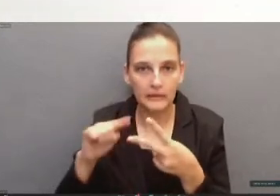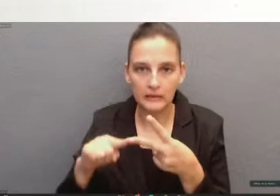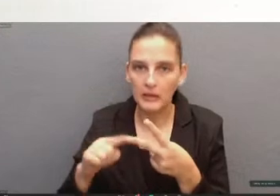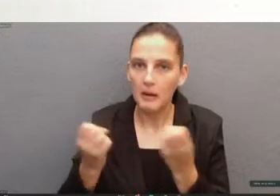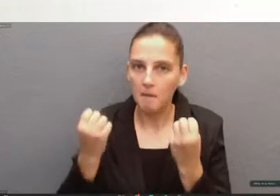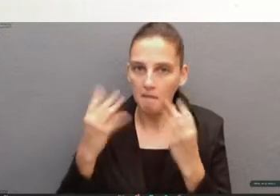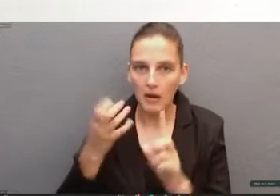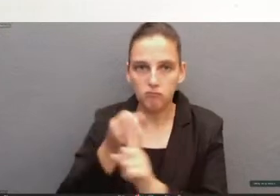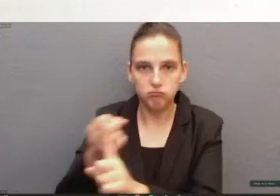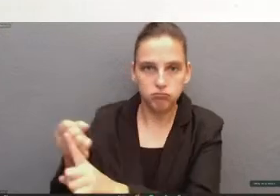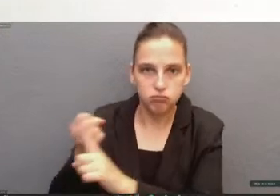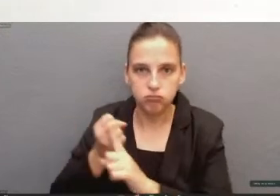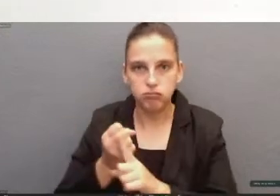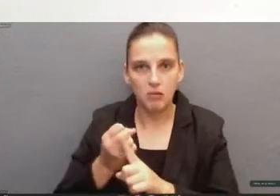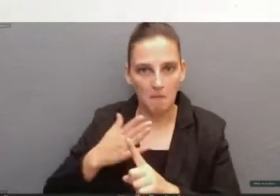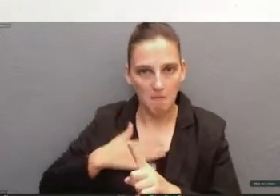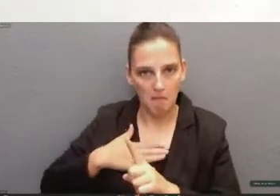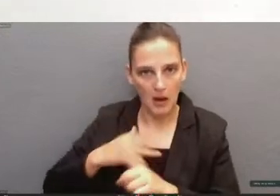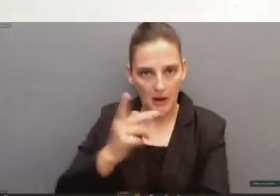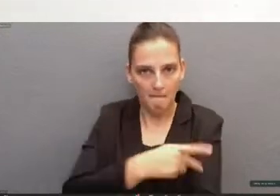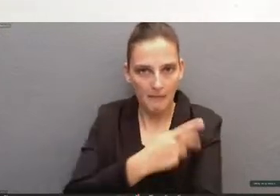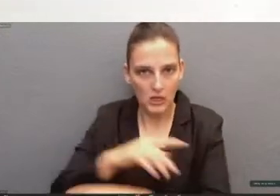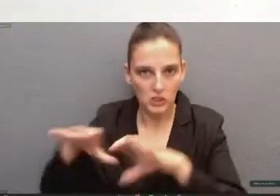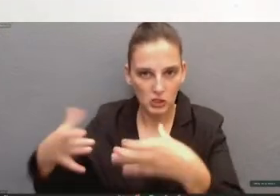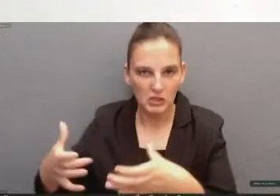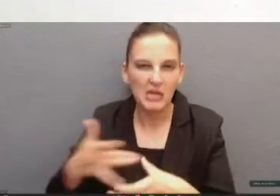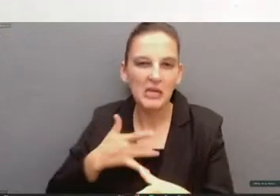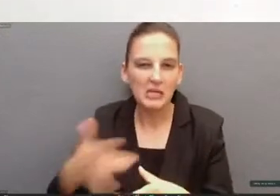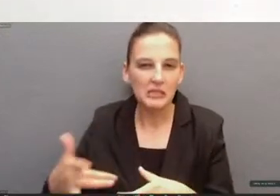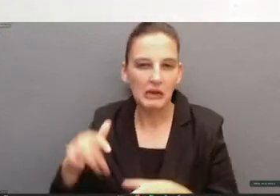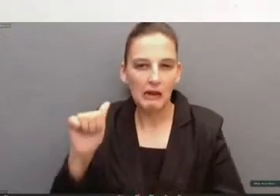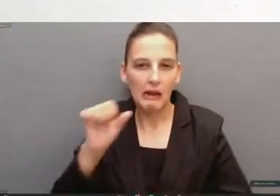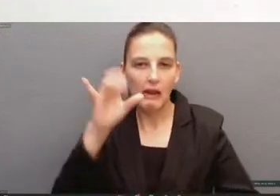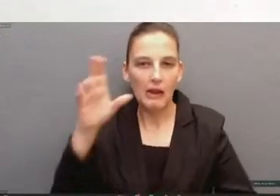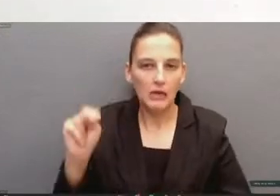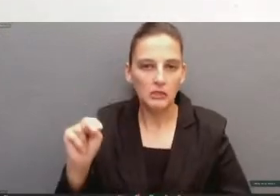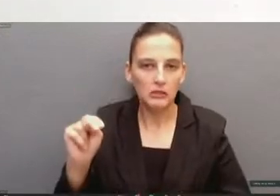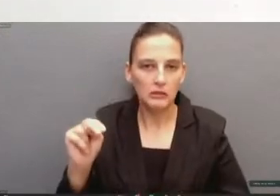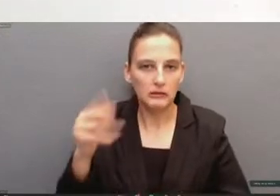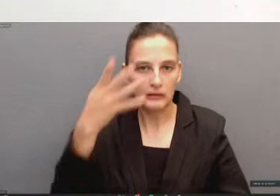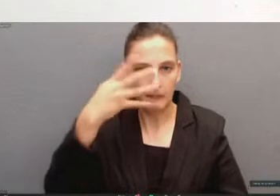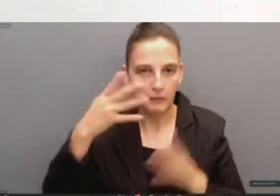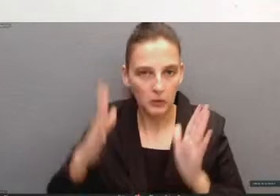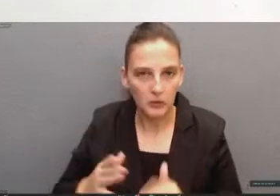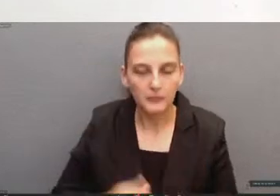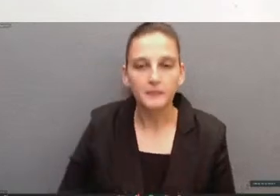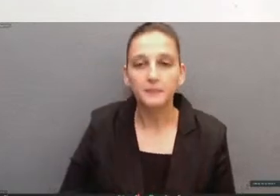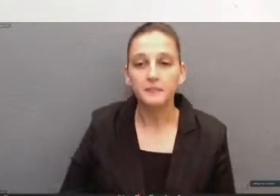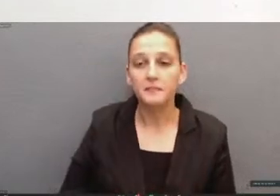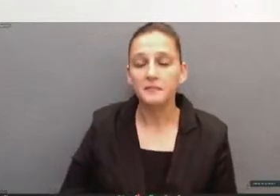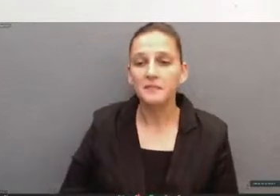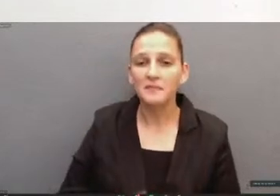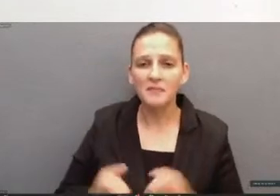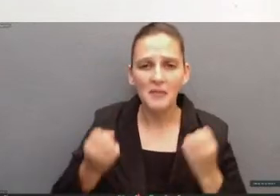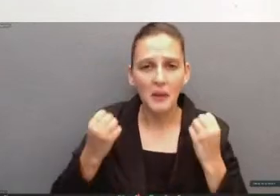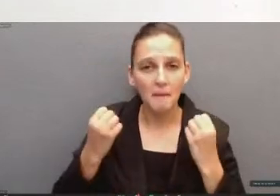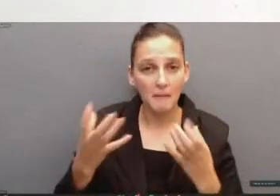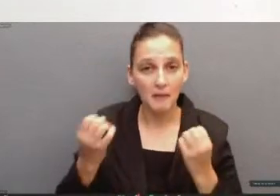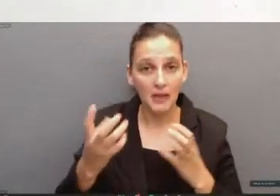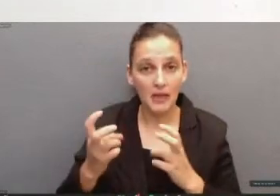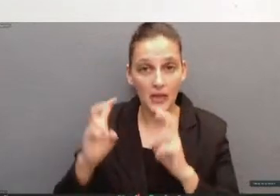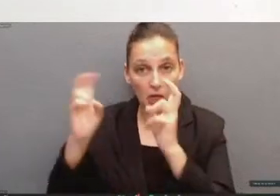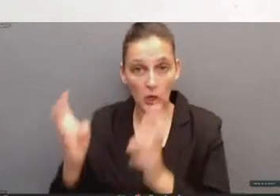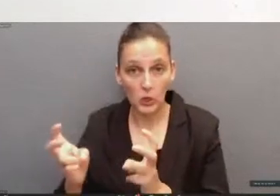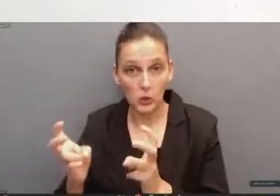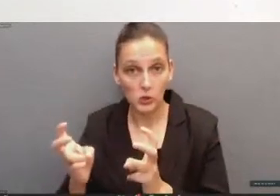patient population, which is mainly Asian immigrant. And many of the issues around COVID-19 are basically the